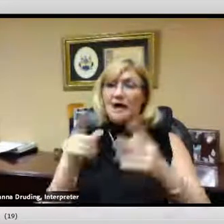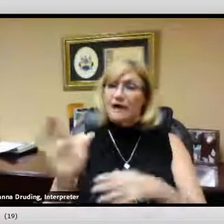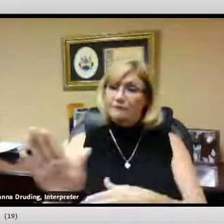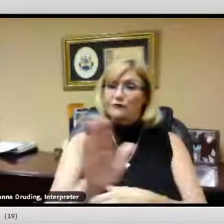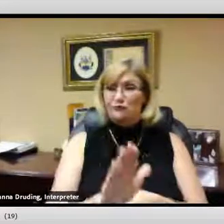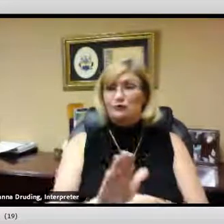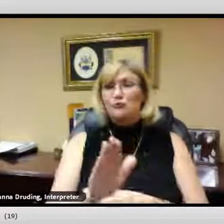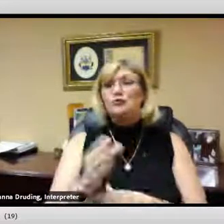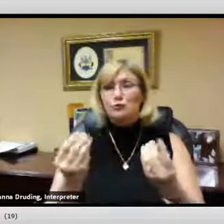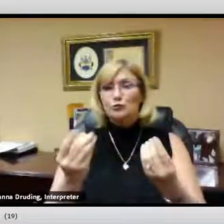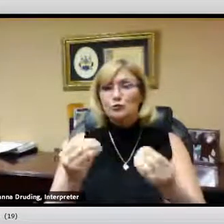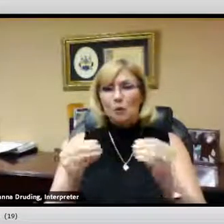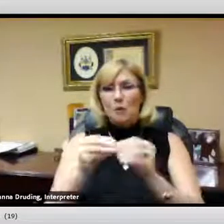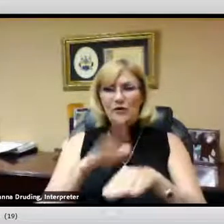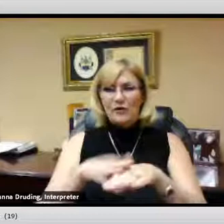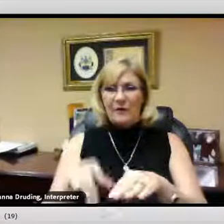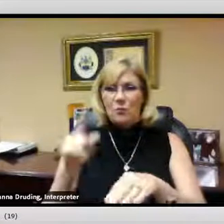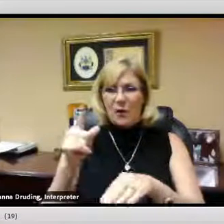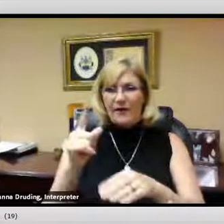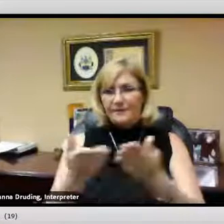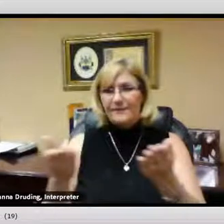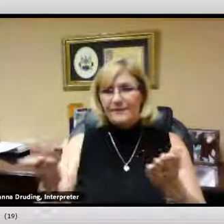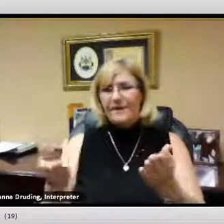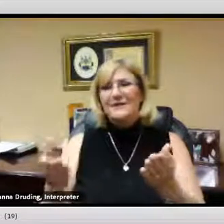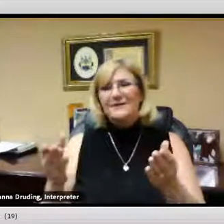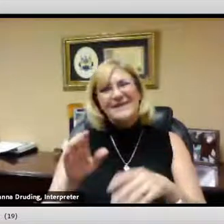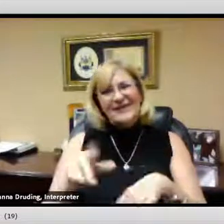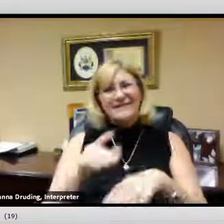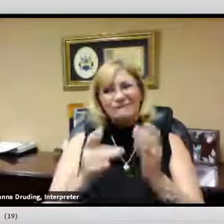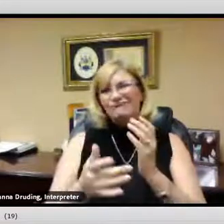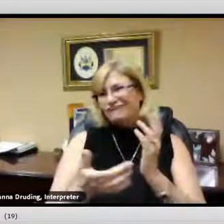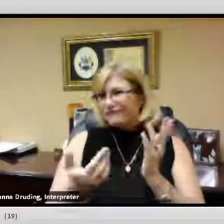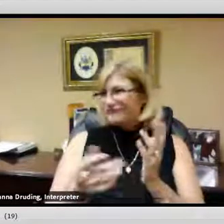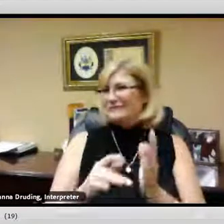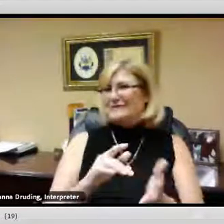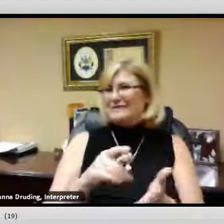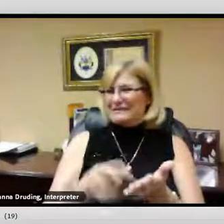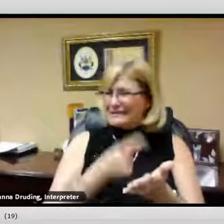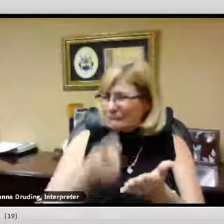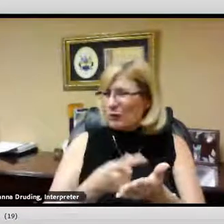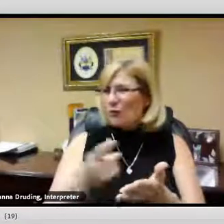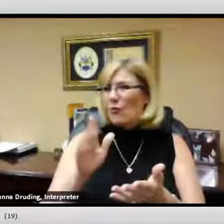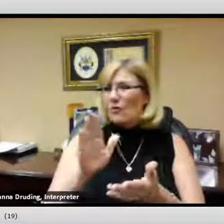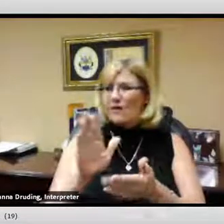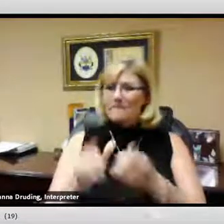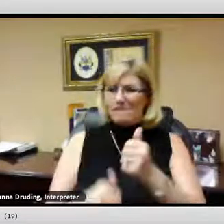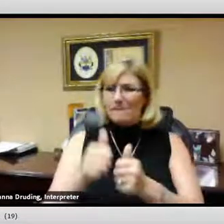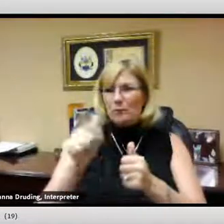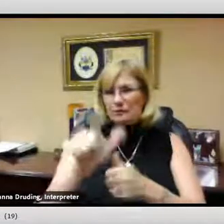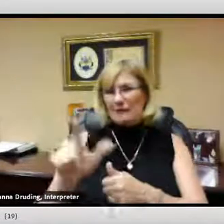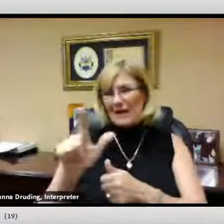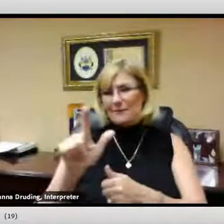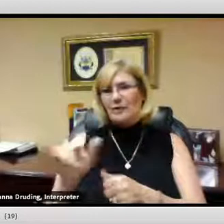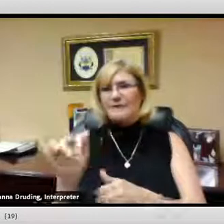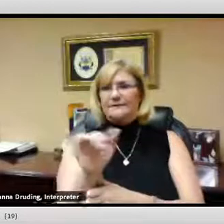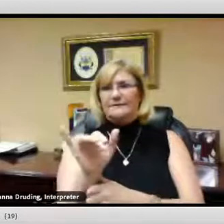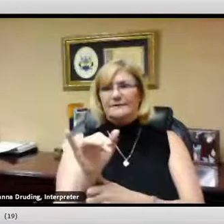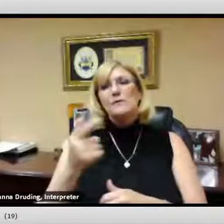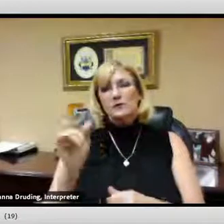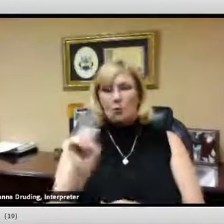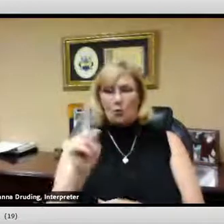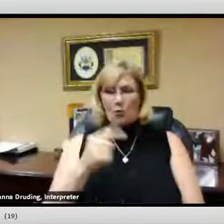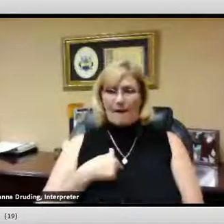that is typical, I believe, of all small libraries, and certainly true of the library where I work. Yeah, more than one of